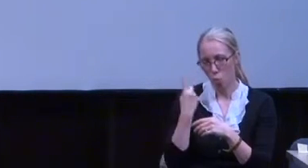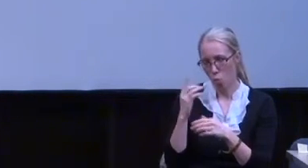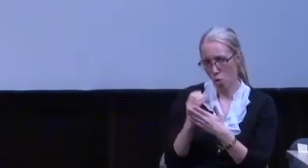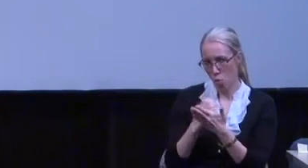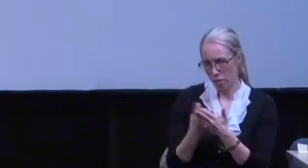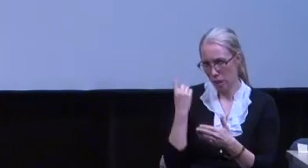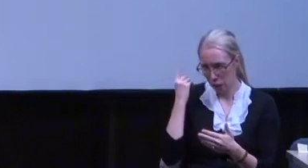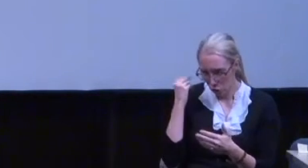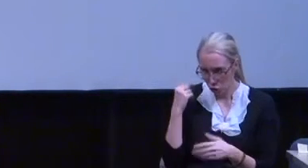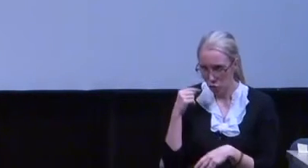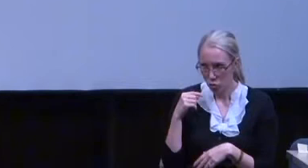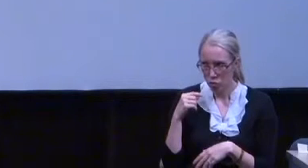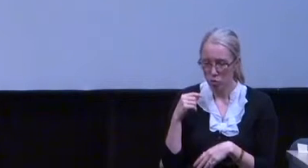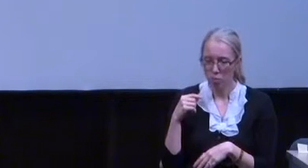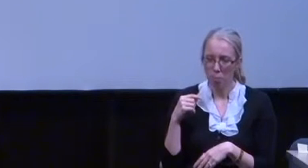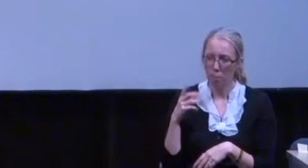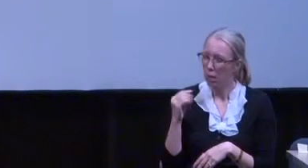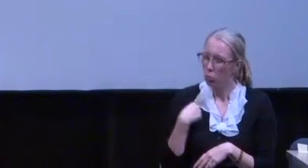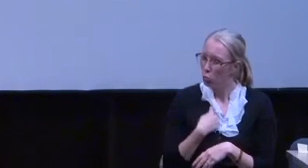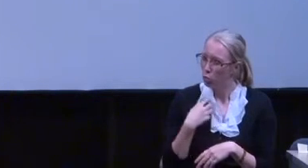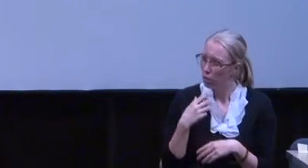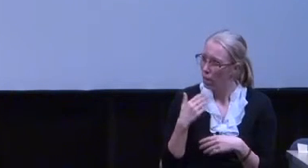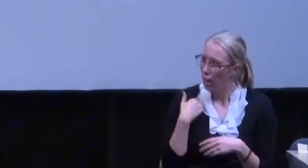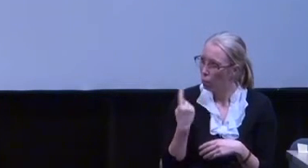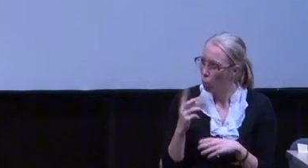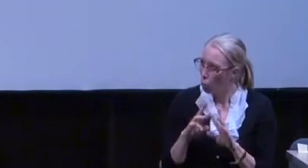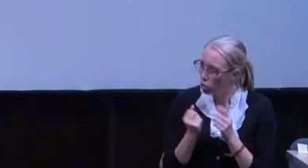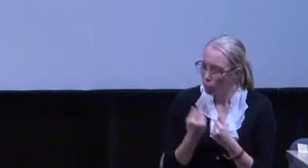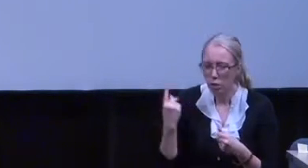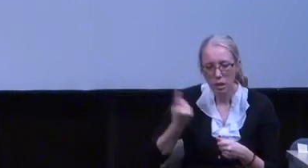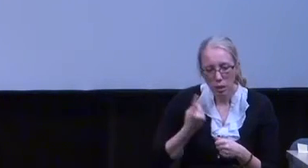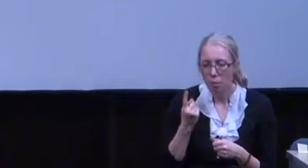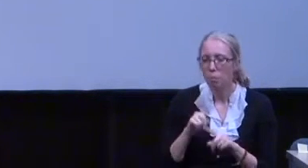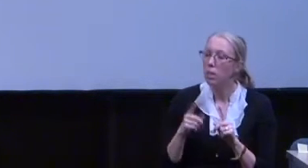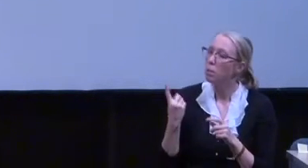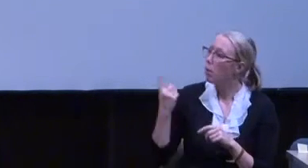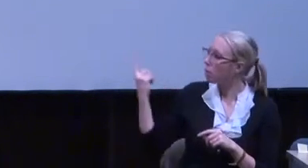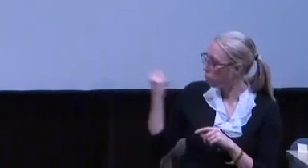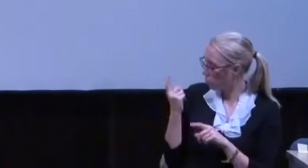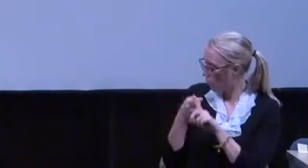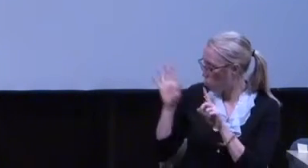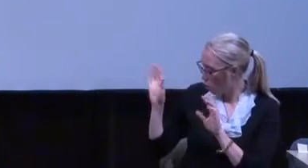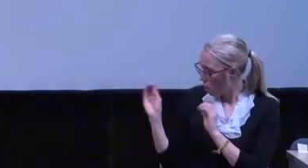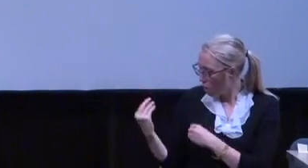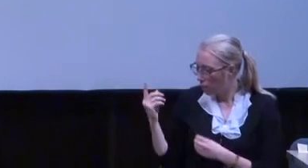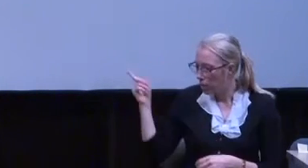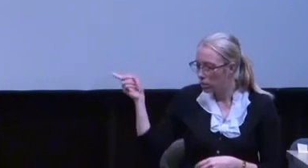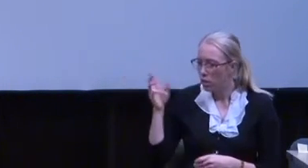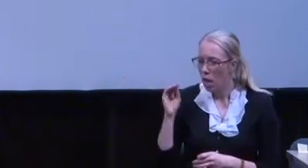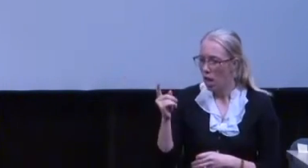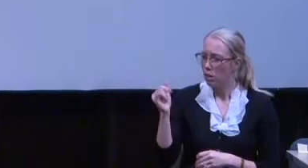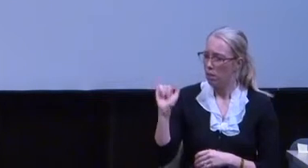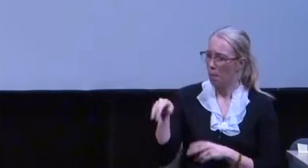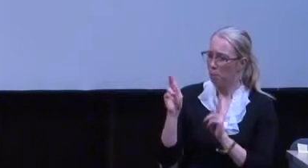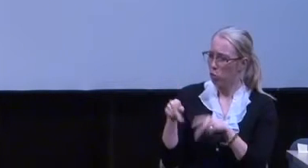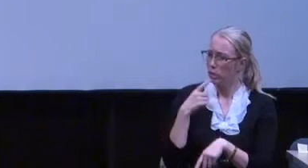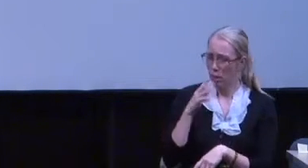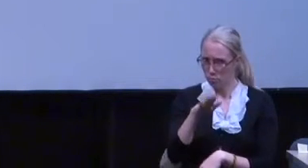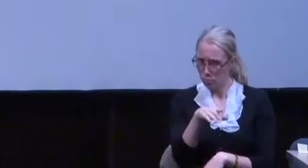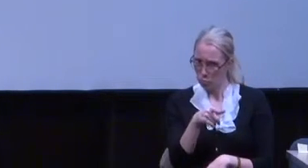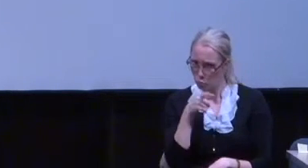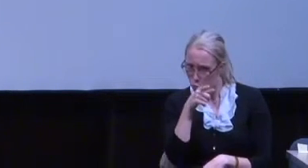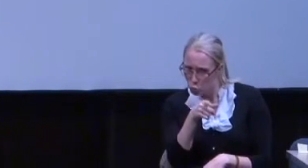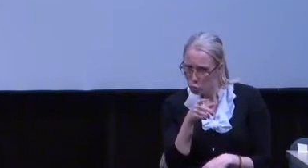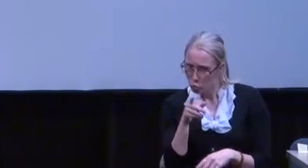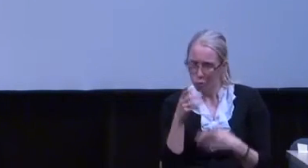was in a little workshop or something, and somebody from the office was there, and they said, by chance, you picked